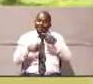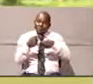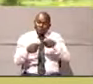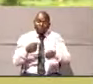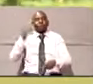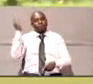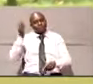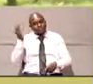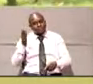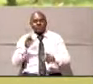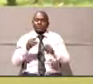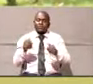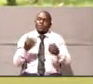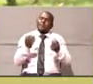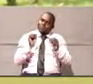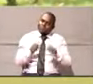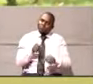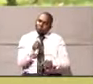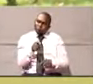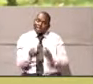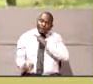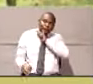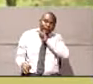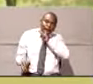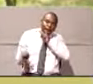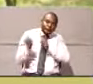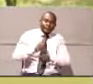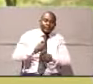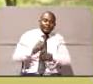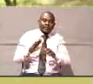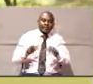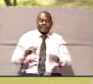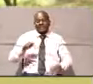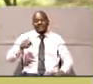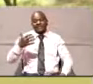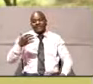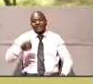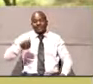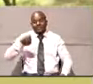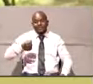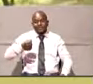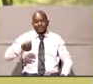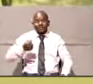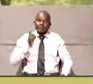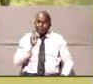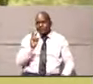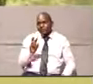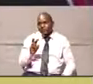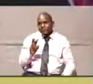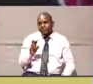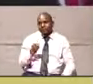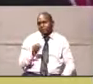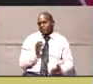serve. Can't this be changed to at least 75, when somebody at least physically should also